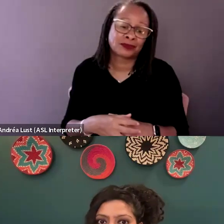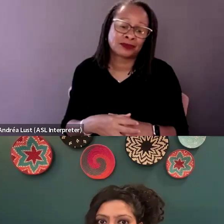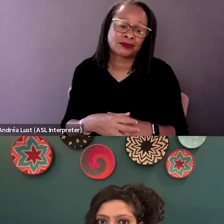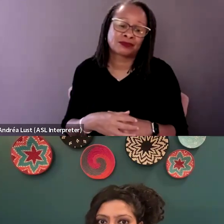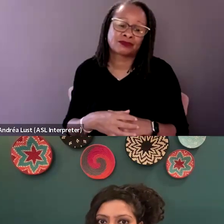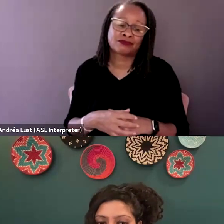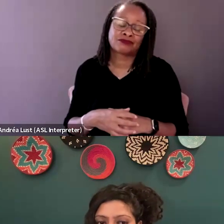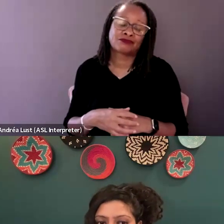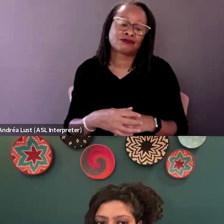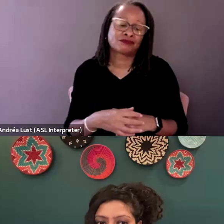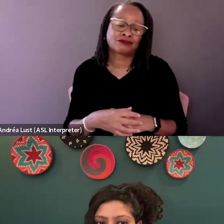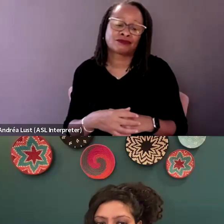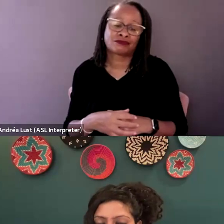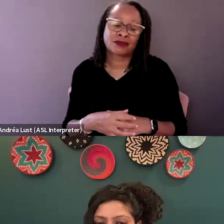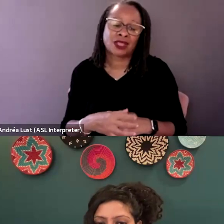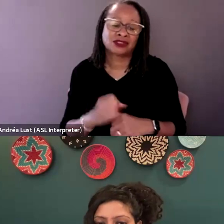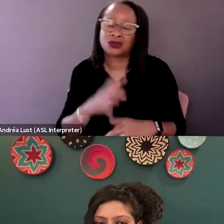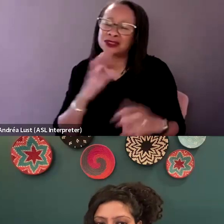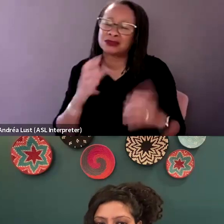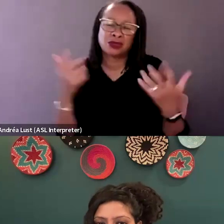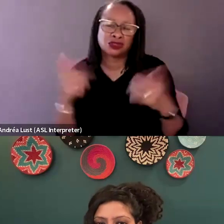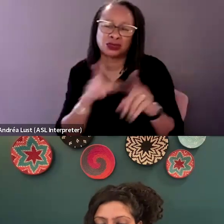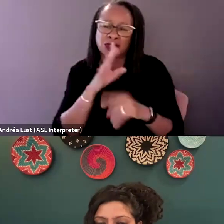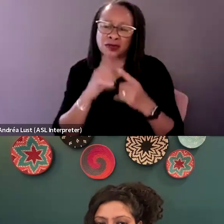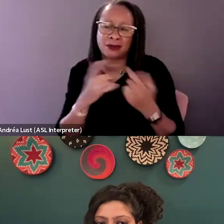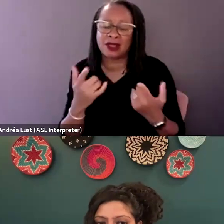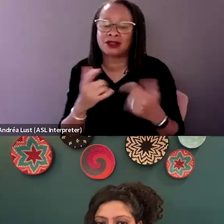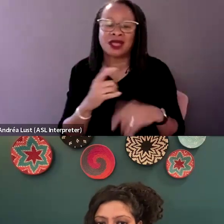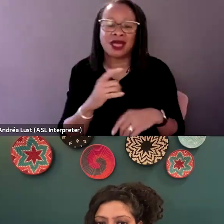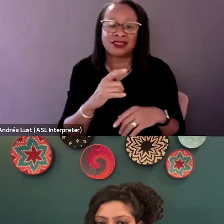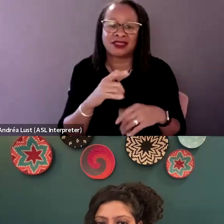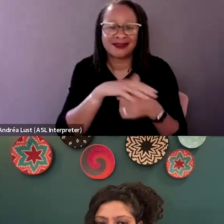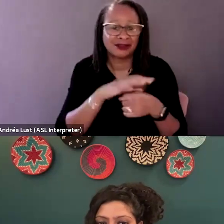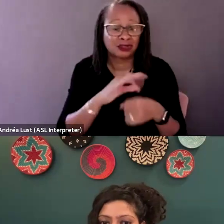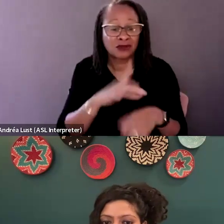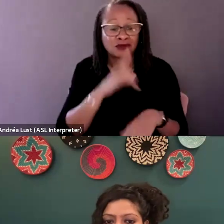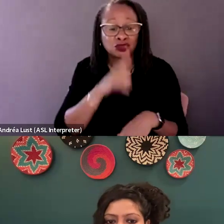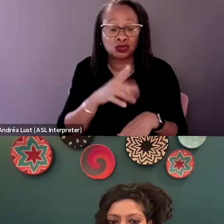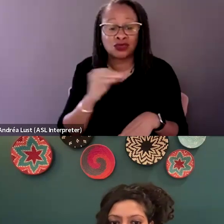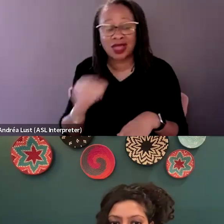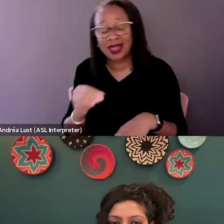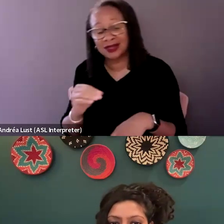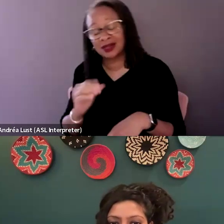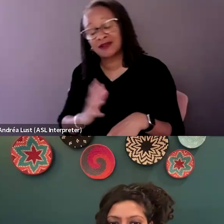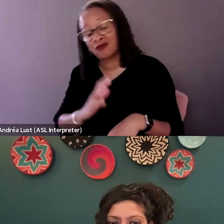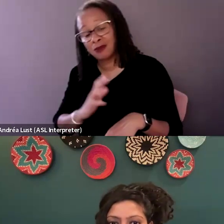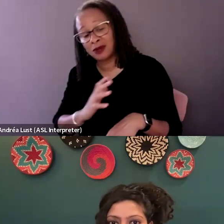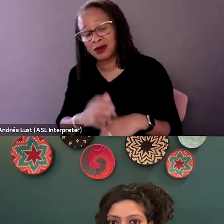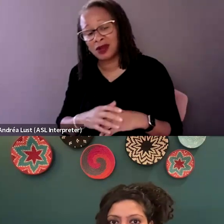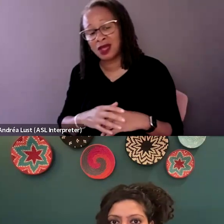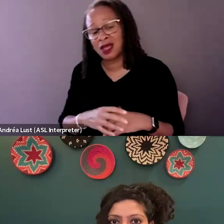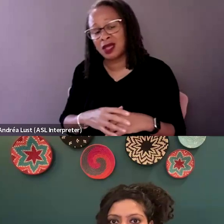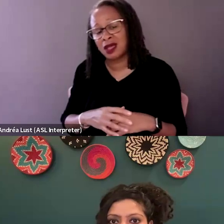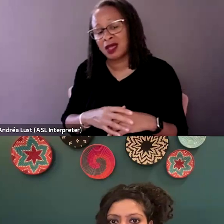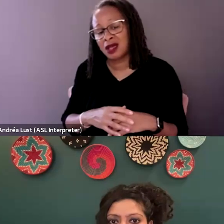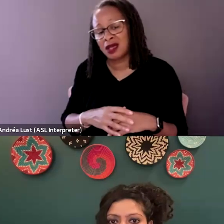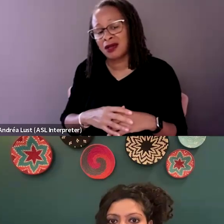of multiple perspectives coming together. And like you said in the beginning, that we do live in a more global world